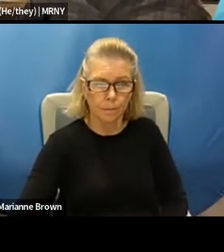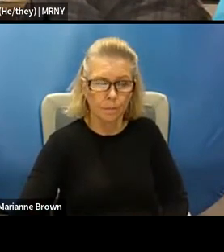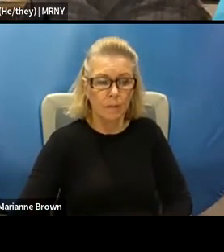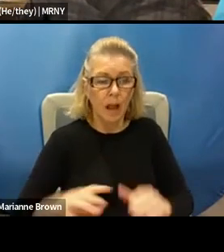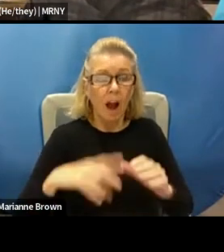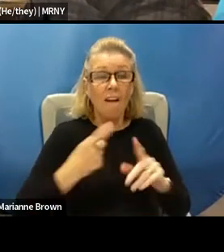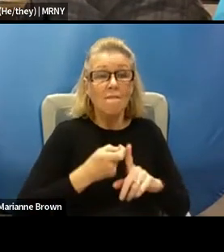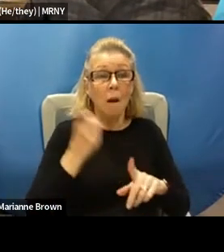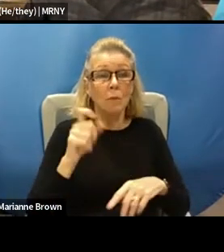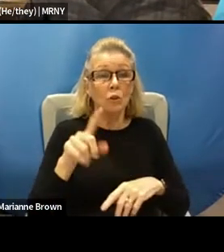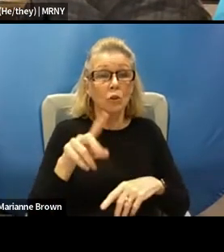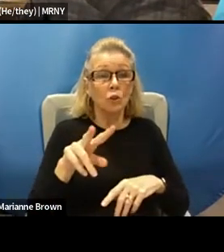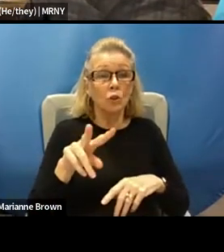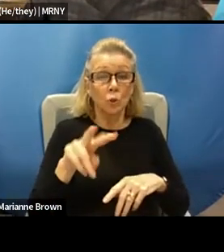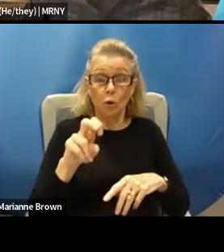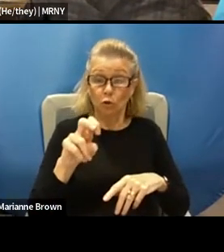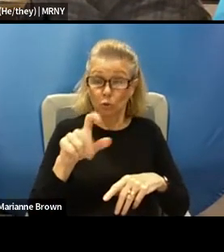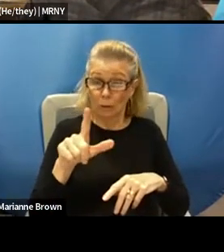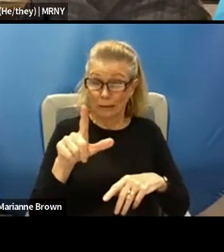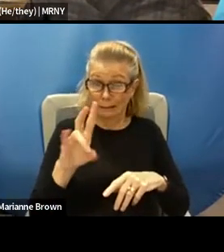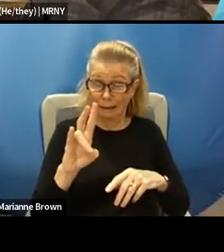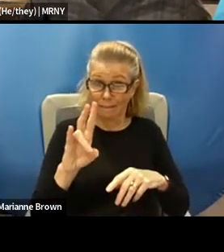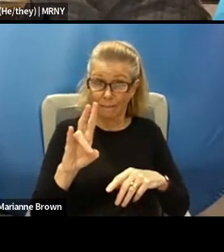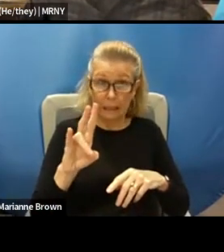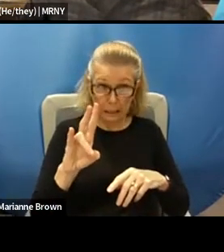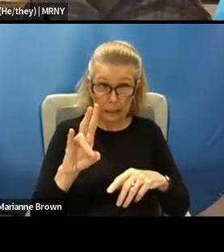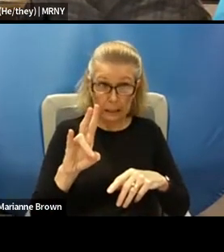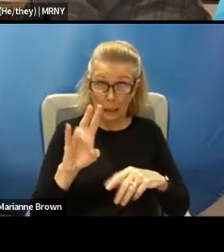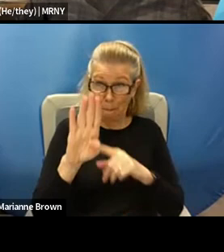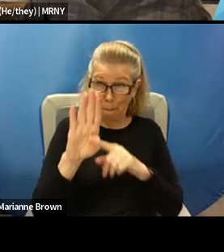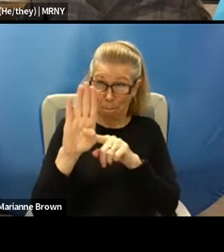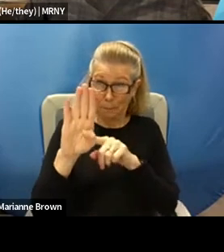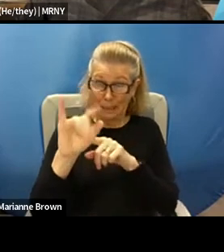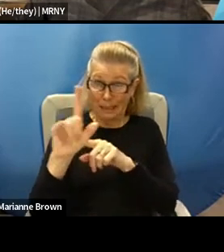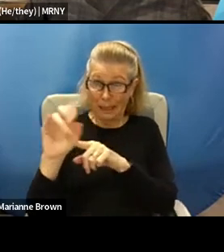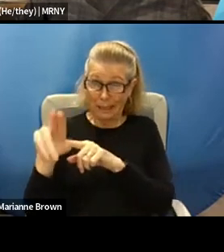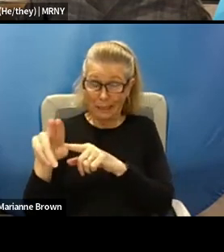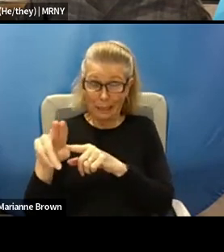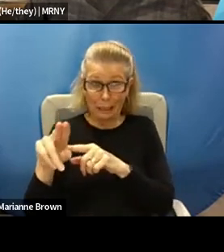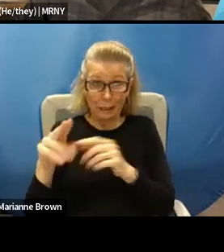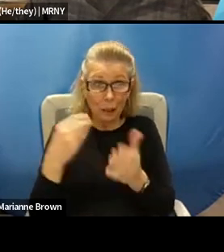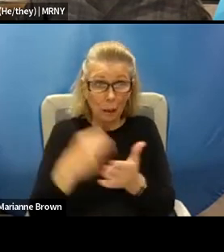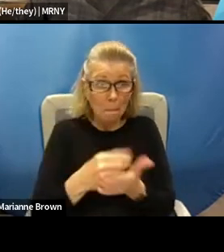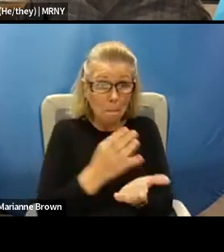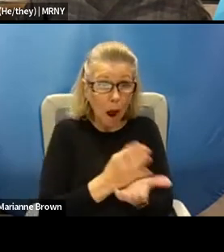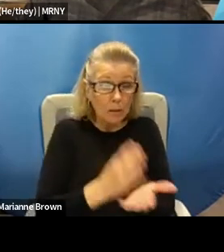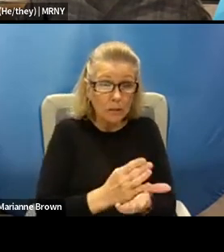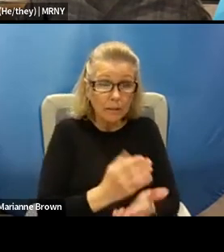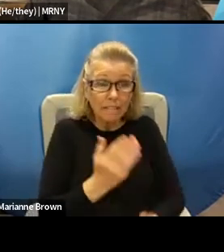budget, $15 million would only be